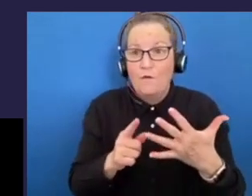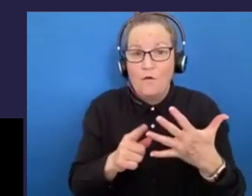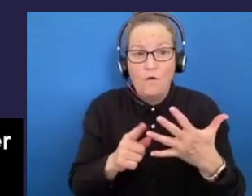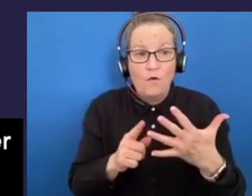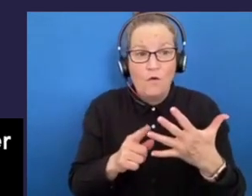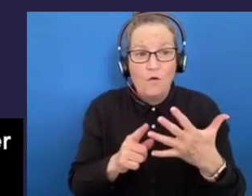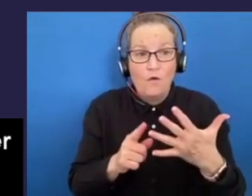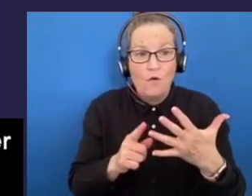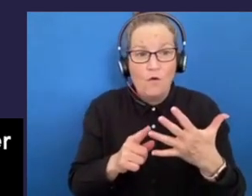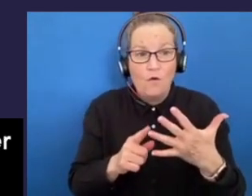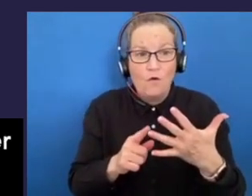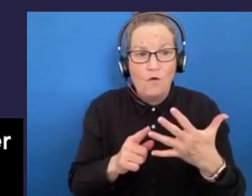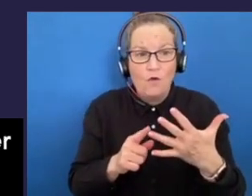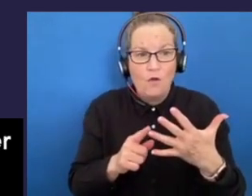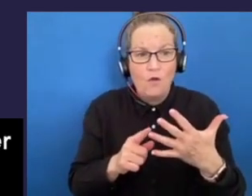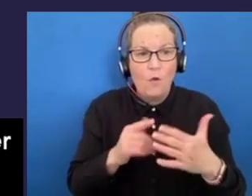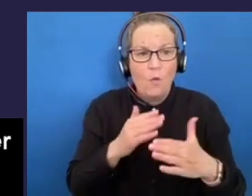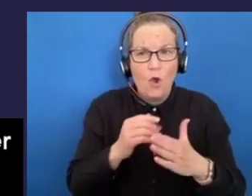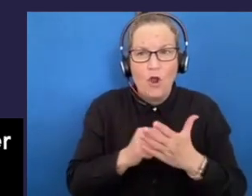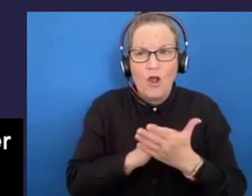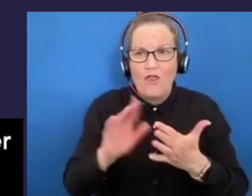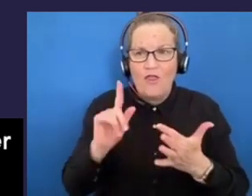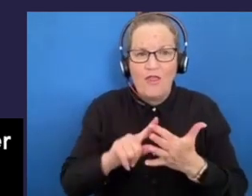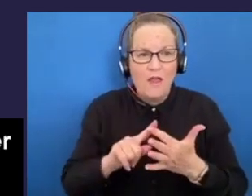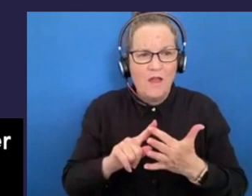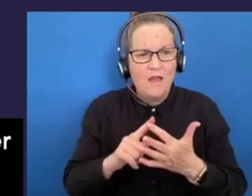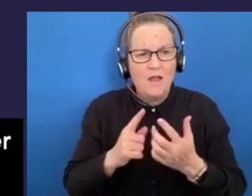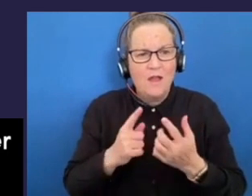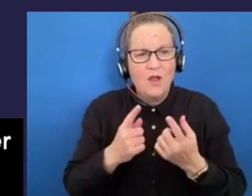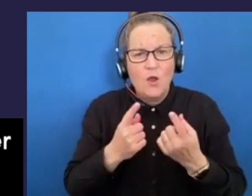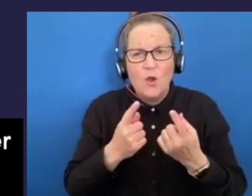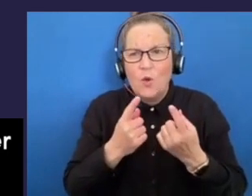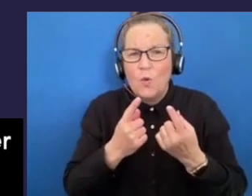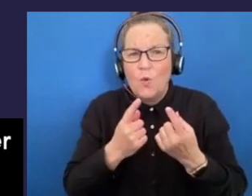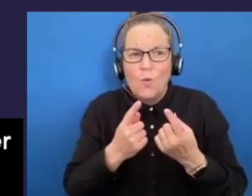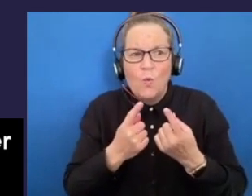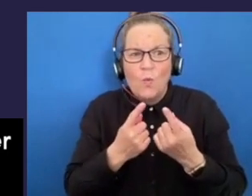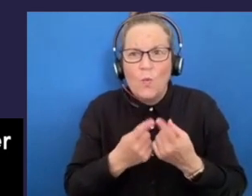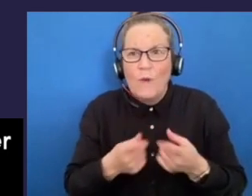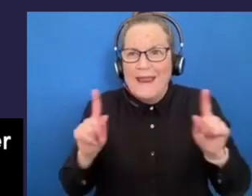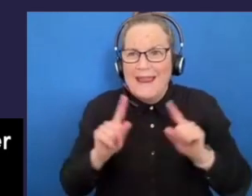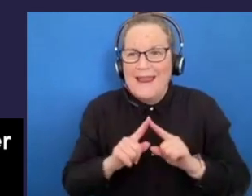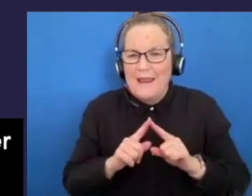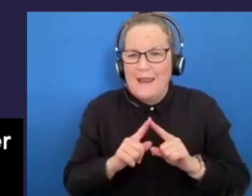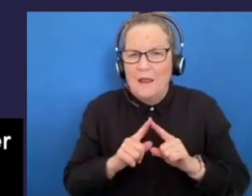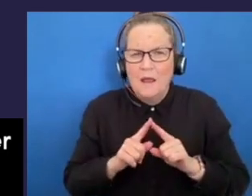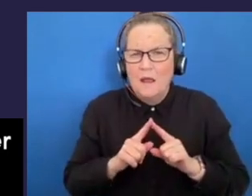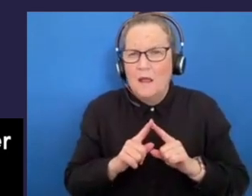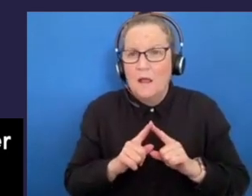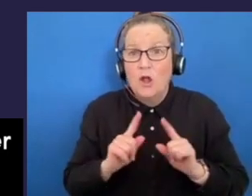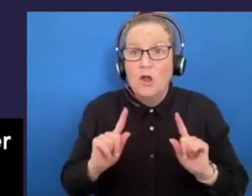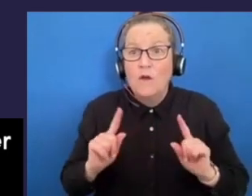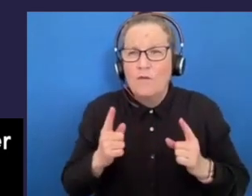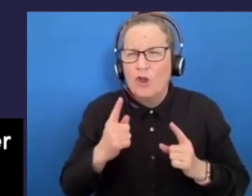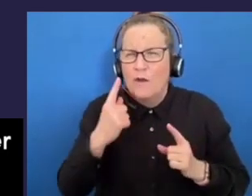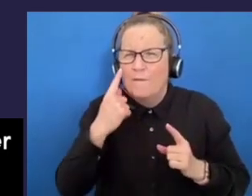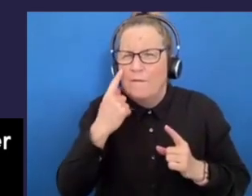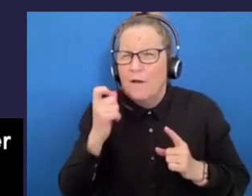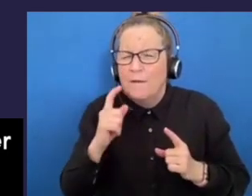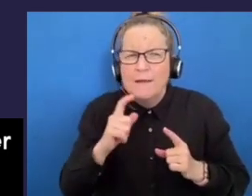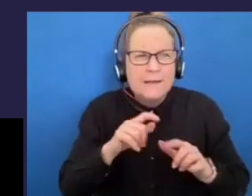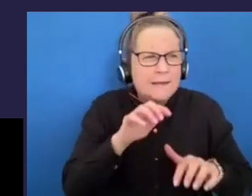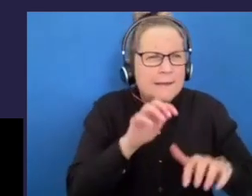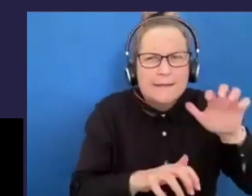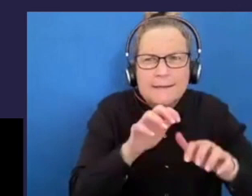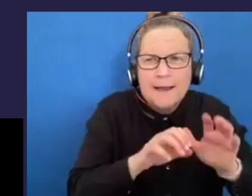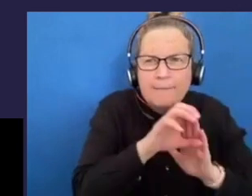The answer to what is who. So instead of jumping on the computer to find something, what I always try to do is figure out who